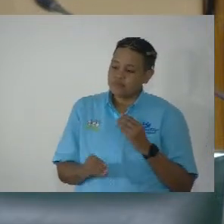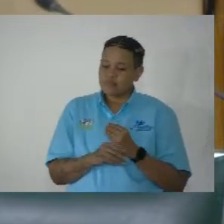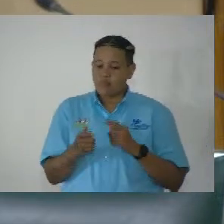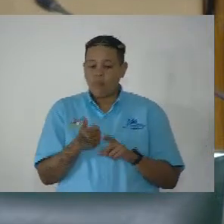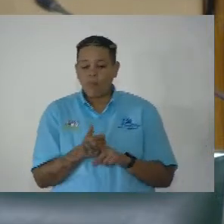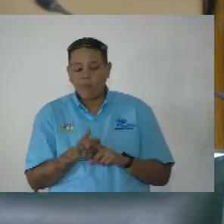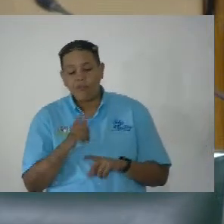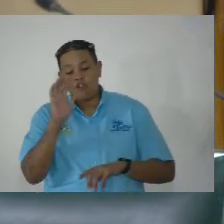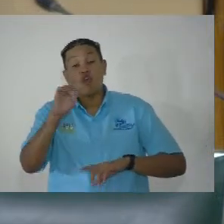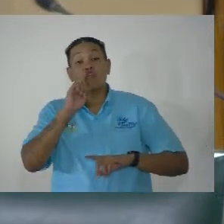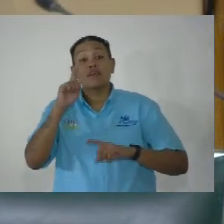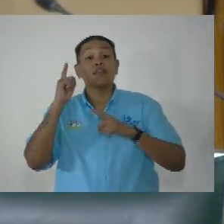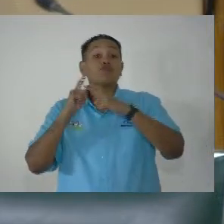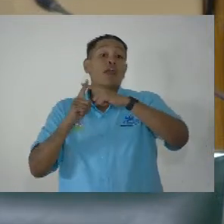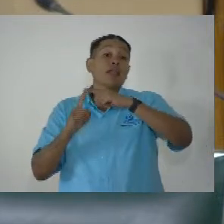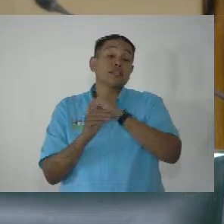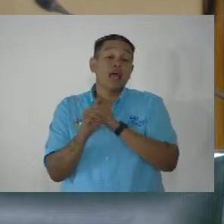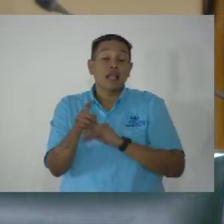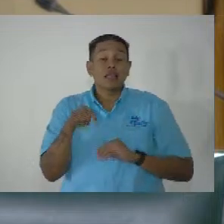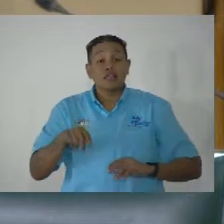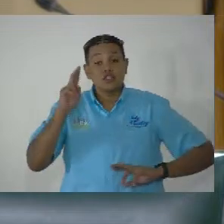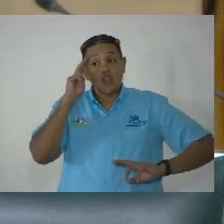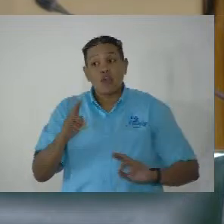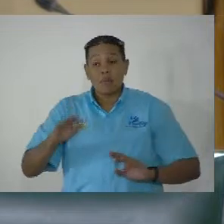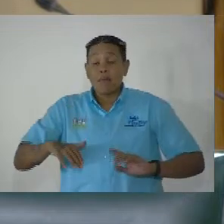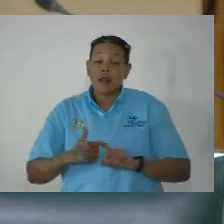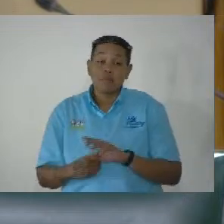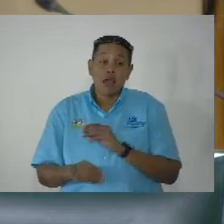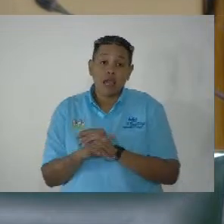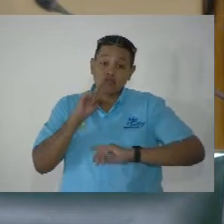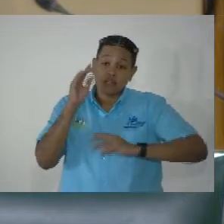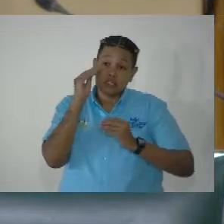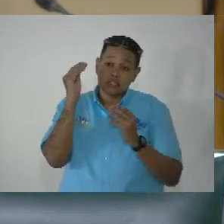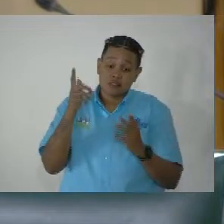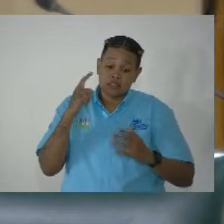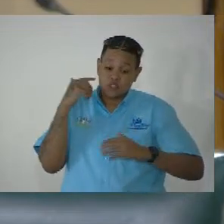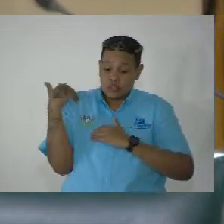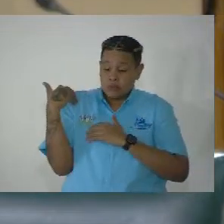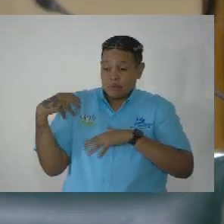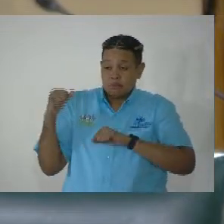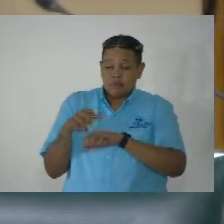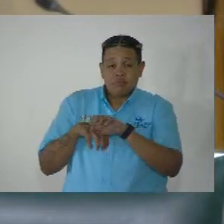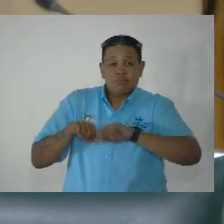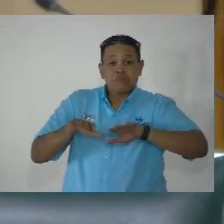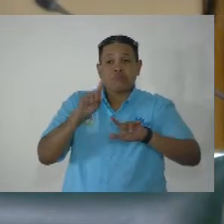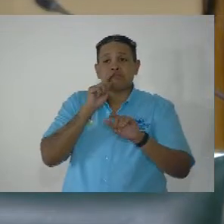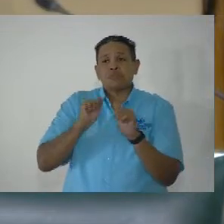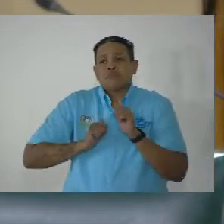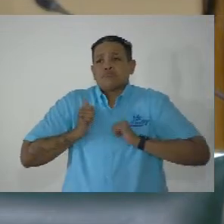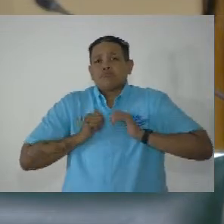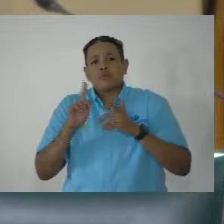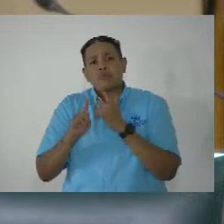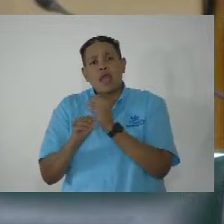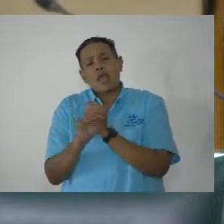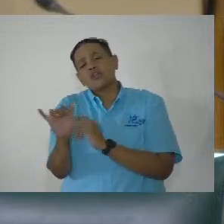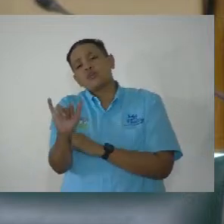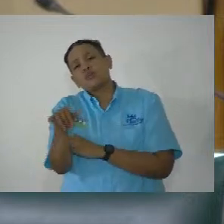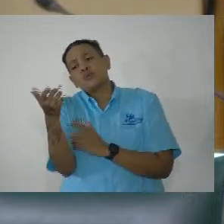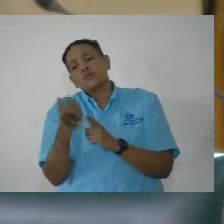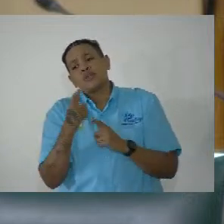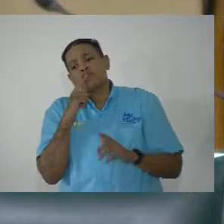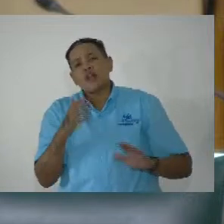is to your credit that this honorable House has discharged its duties with assiduity and also with